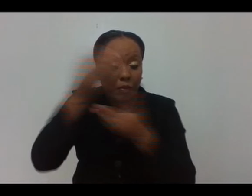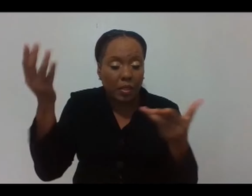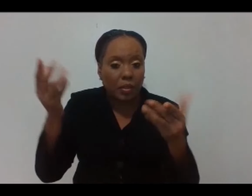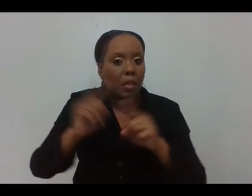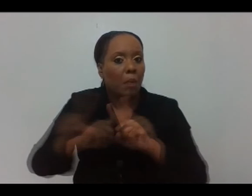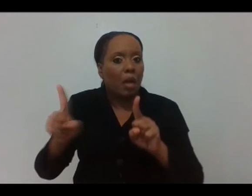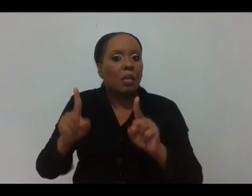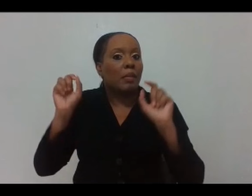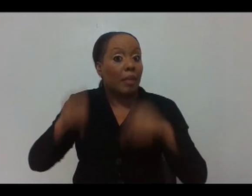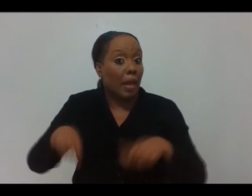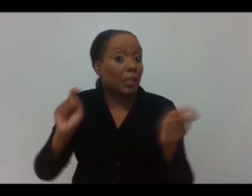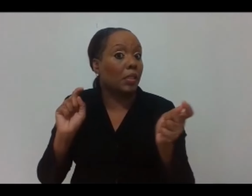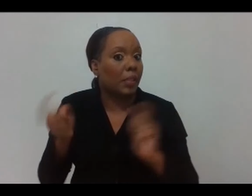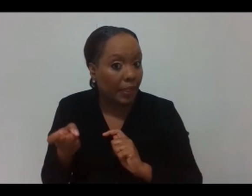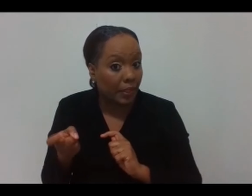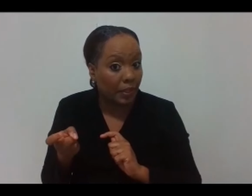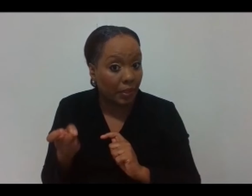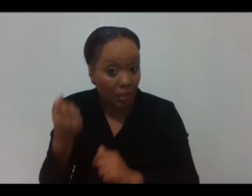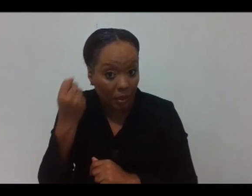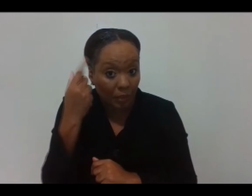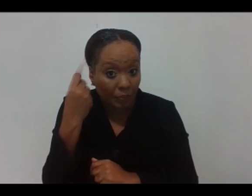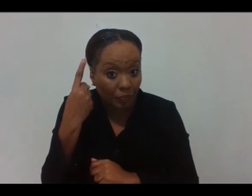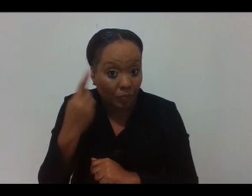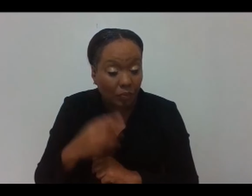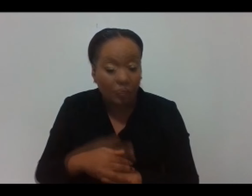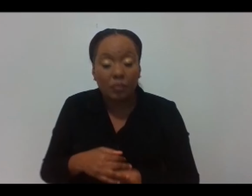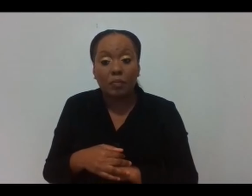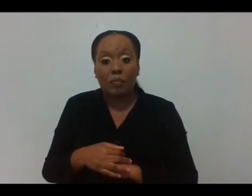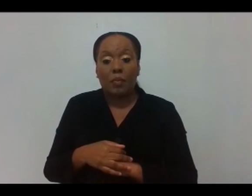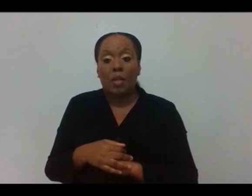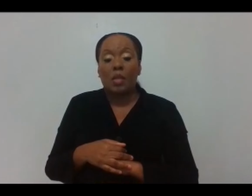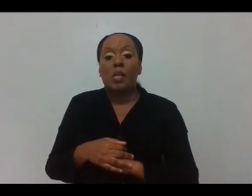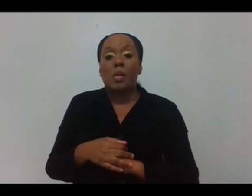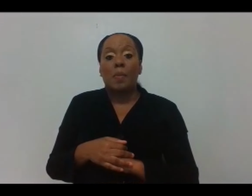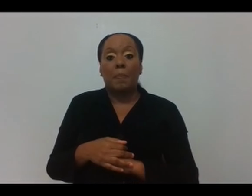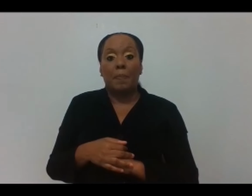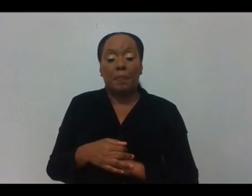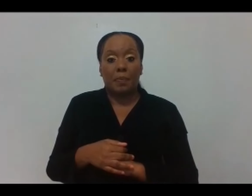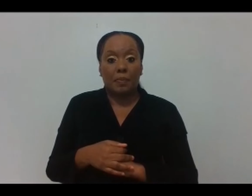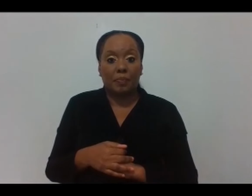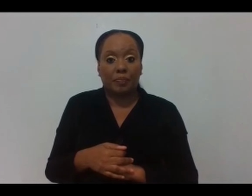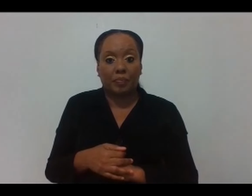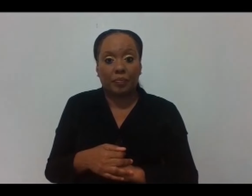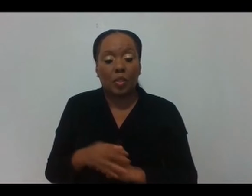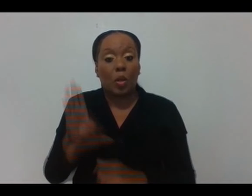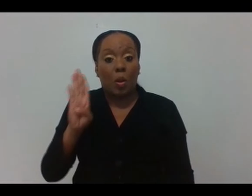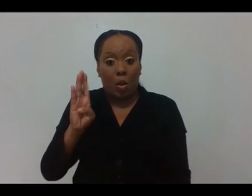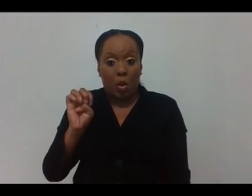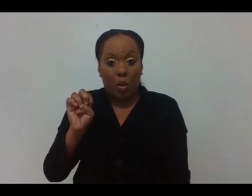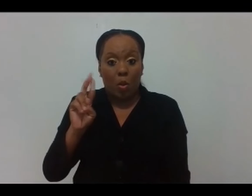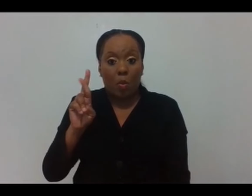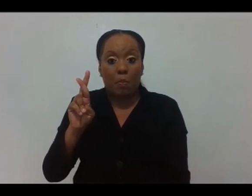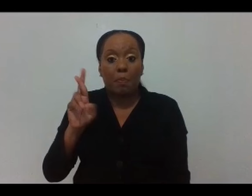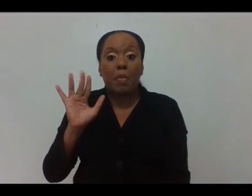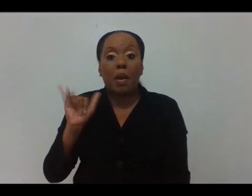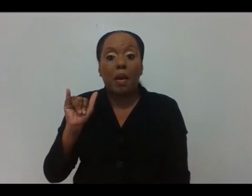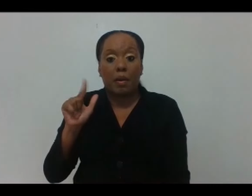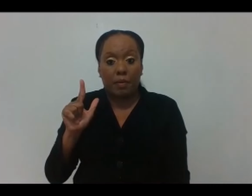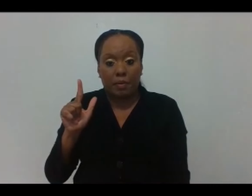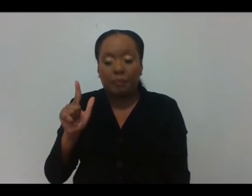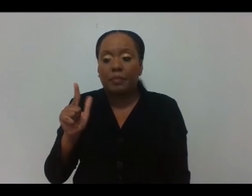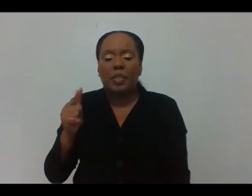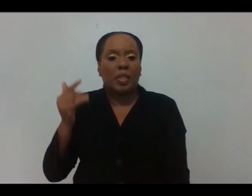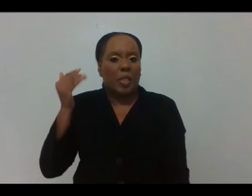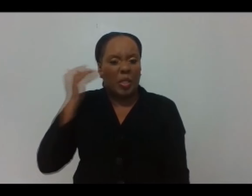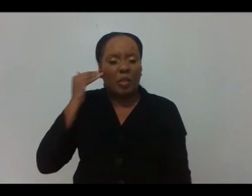advisory. So, what to expect leading up to Beryl. We've indicated today there will be a few